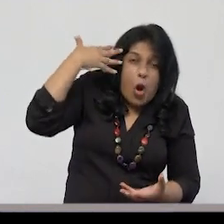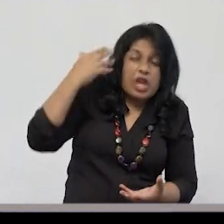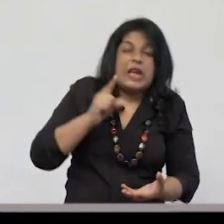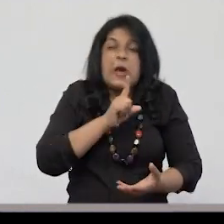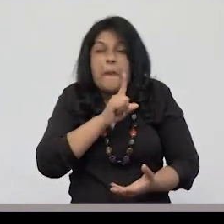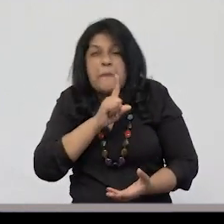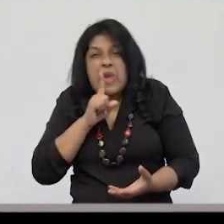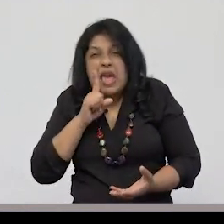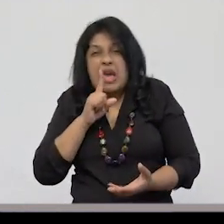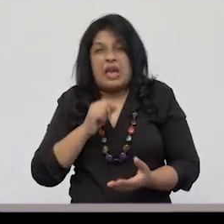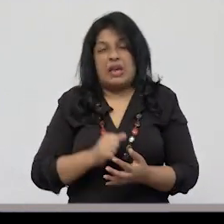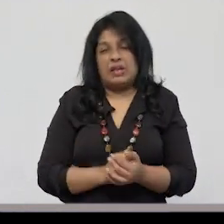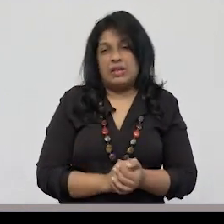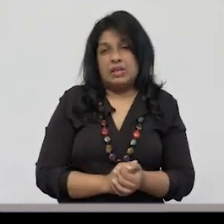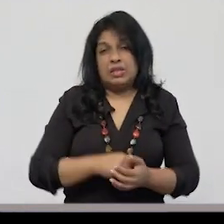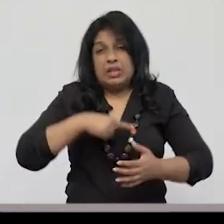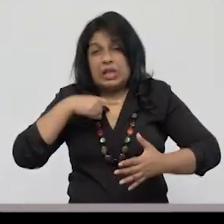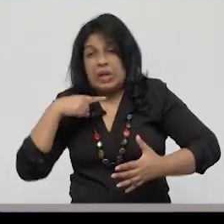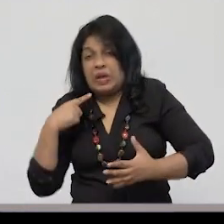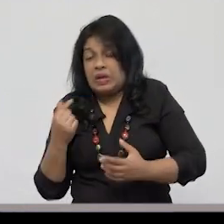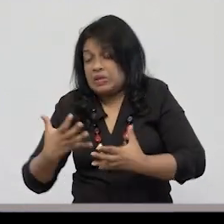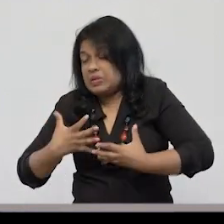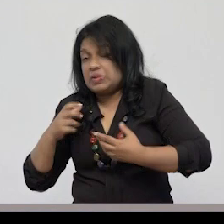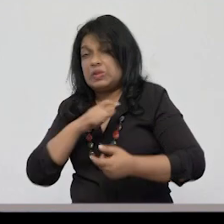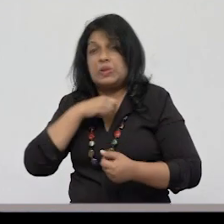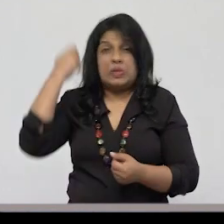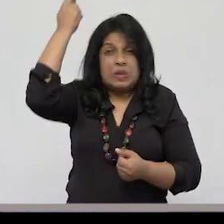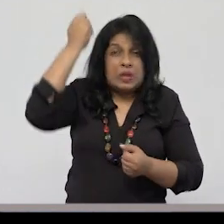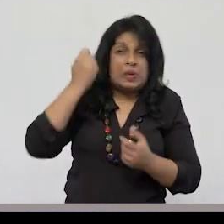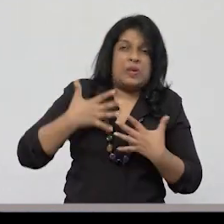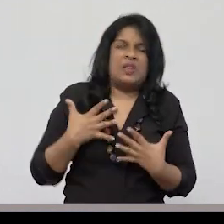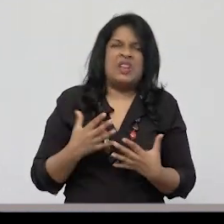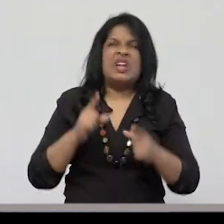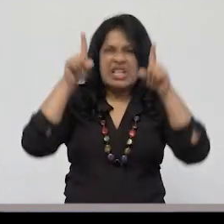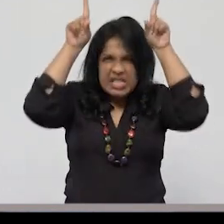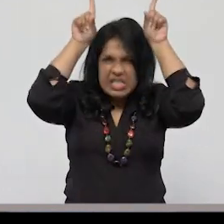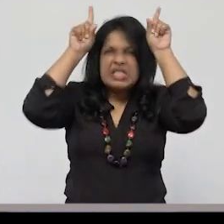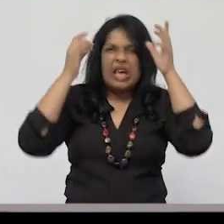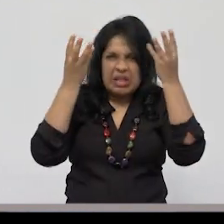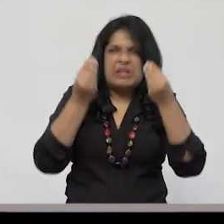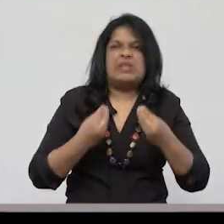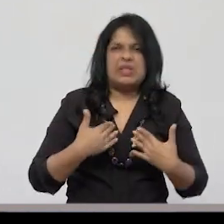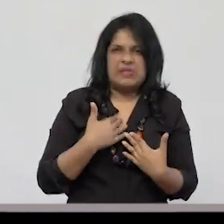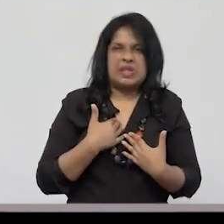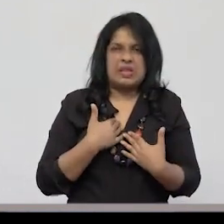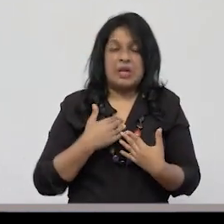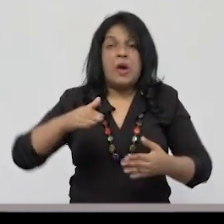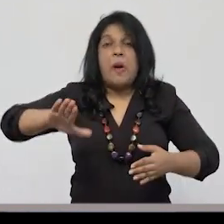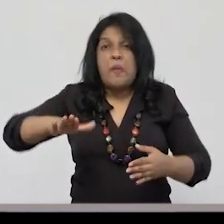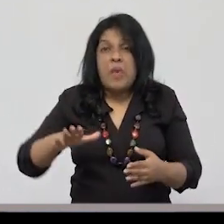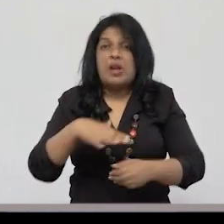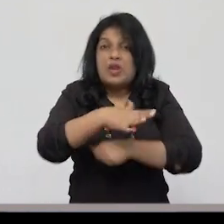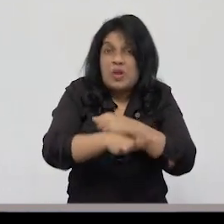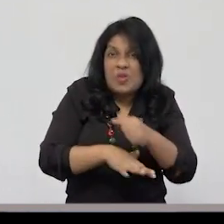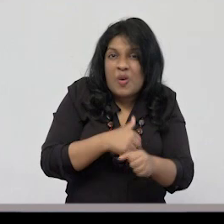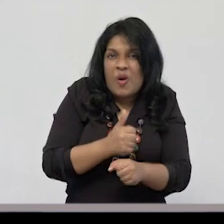peace. Some of you who could sleep well can't sleep well anymore. He's taking your peace. He's bringing in